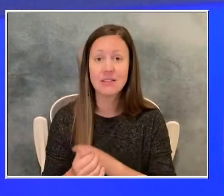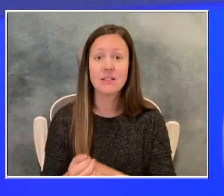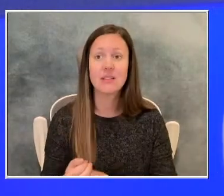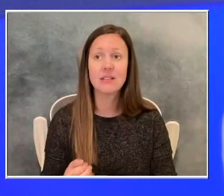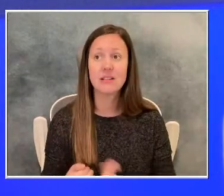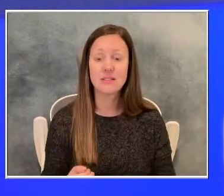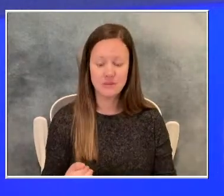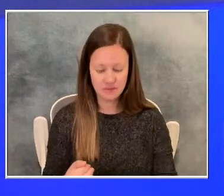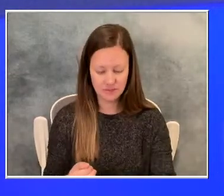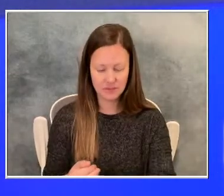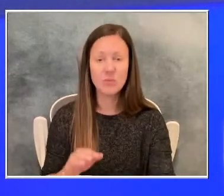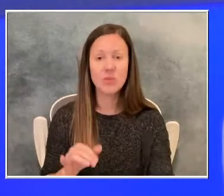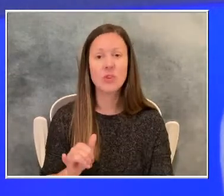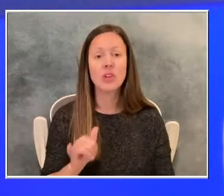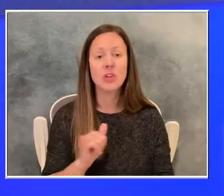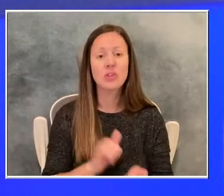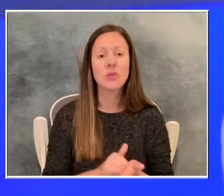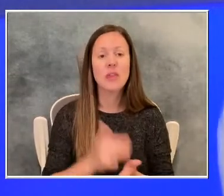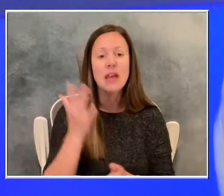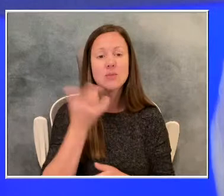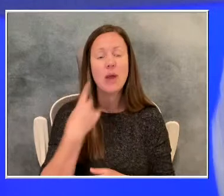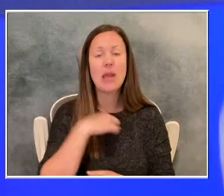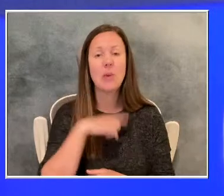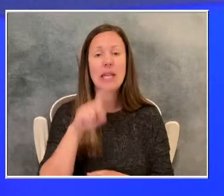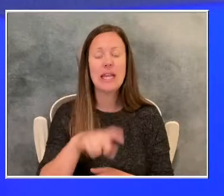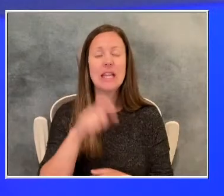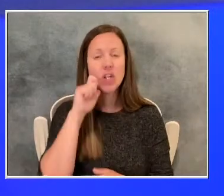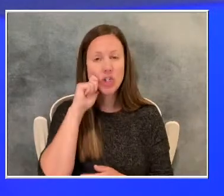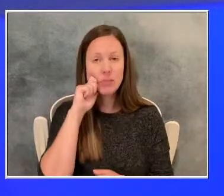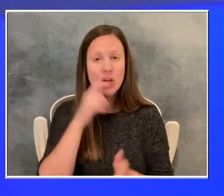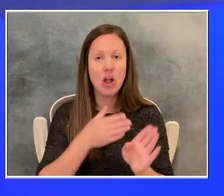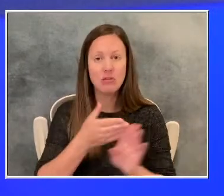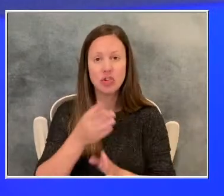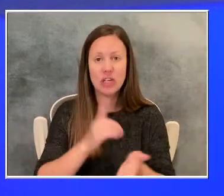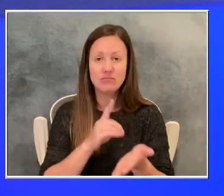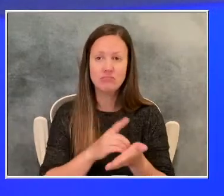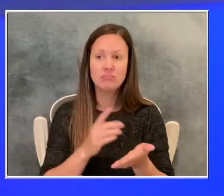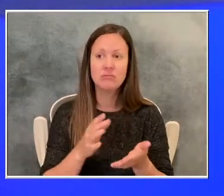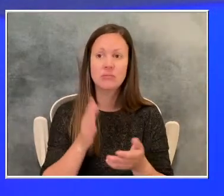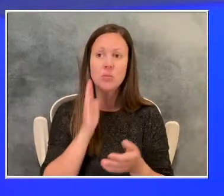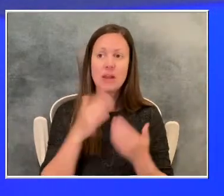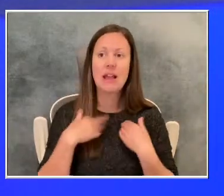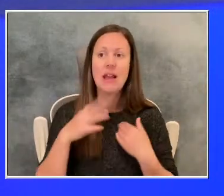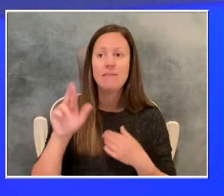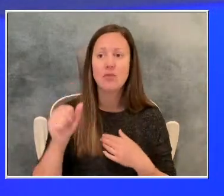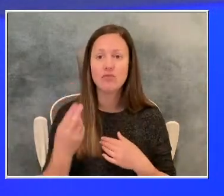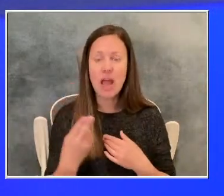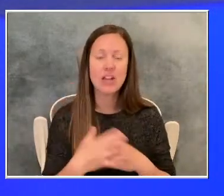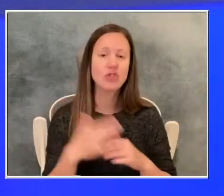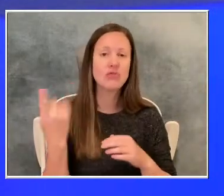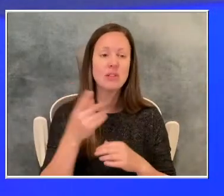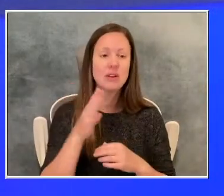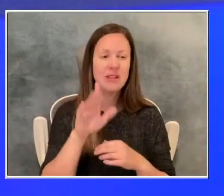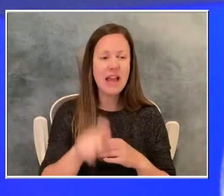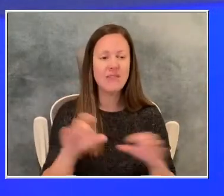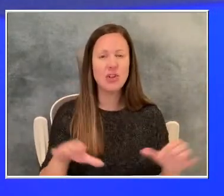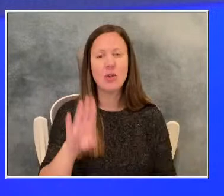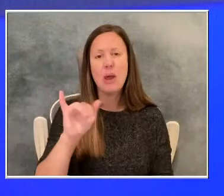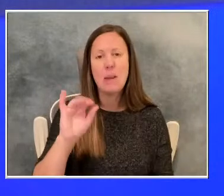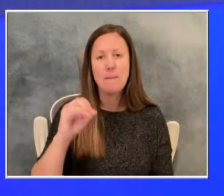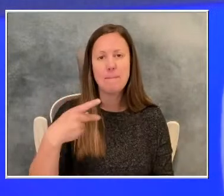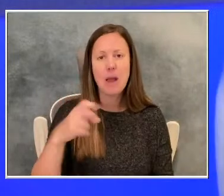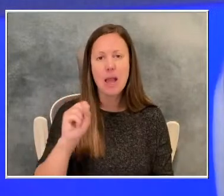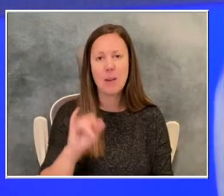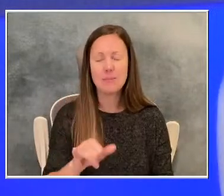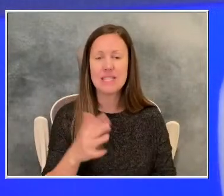our dermatology colleagues' help. If there's a skin rash, we need a biopsy. And sometimes the biopsy is not indicative what's